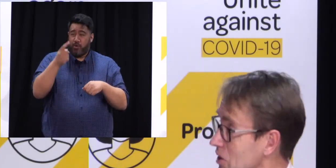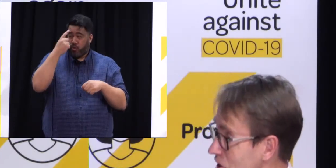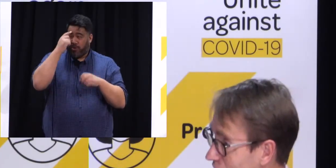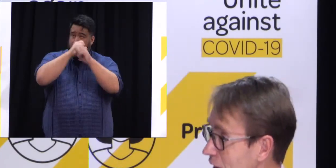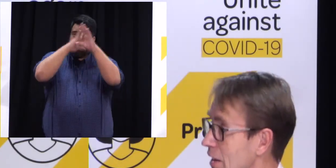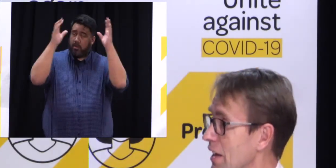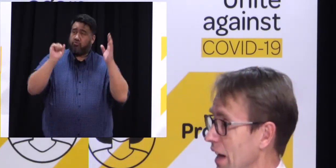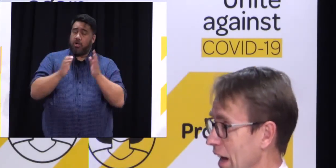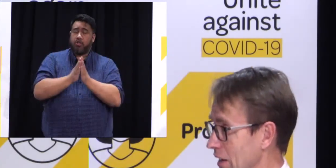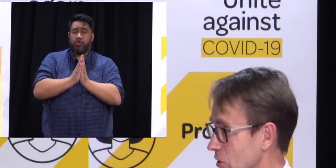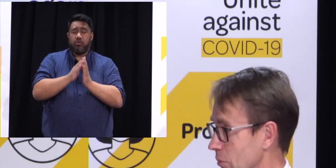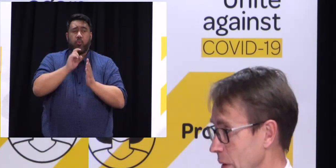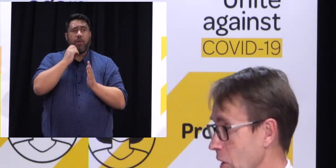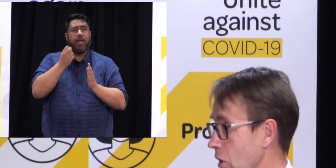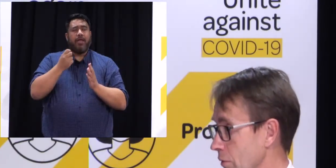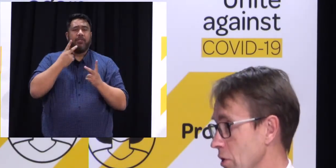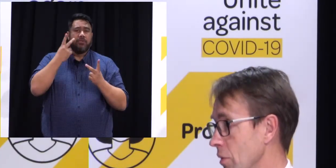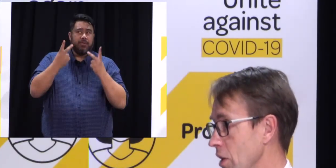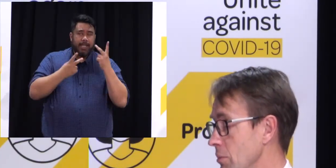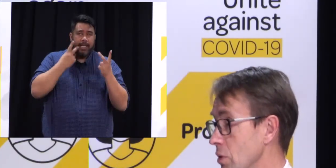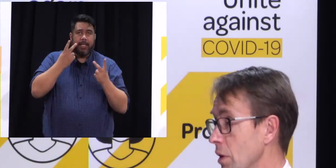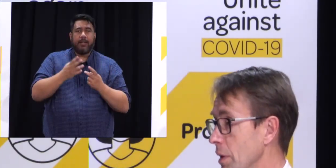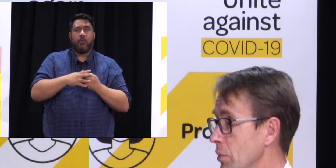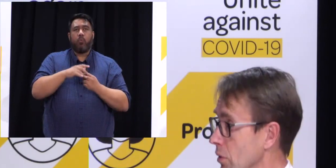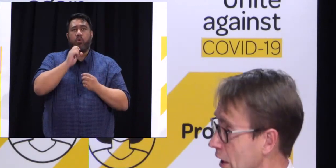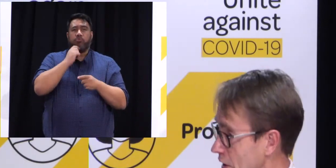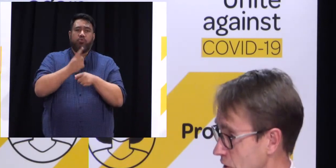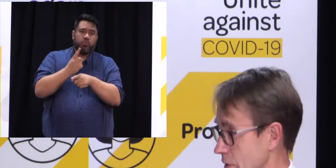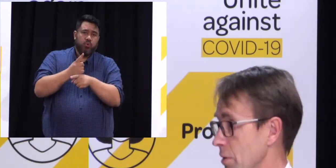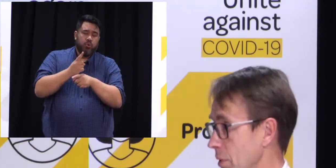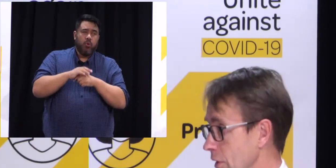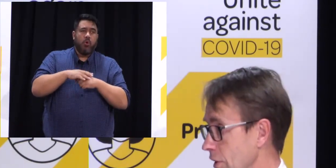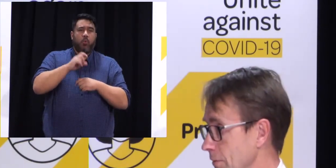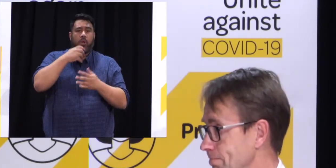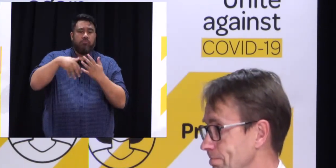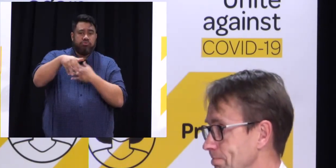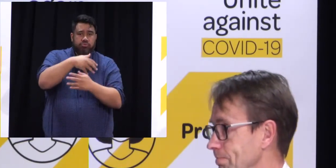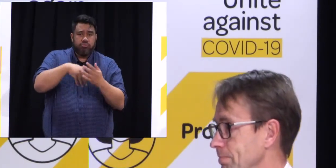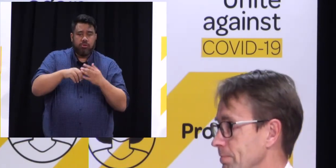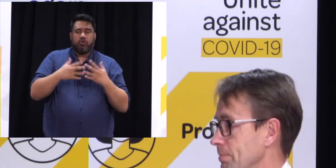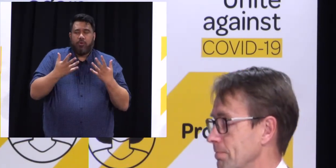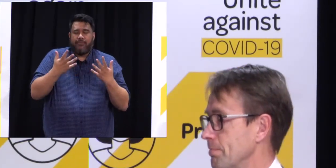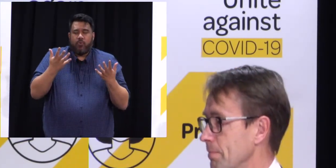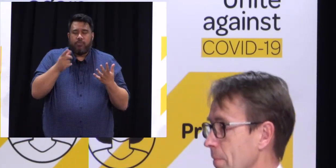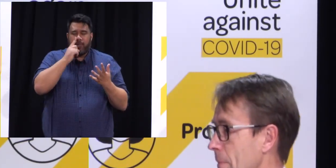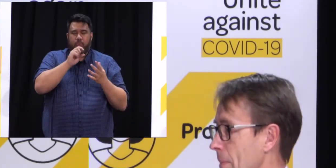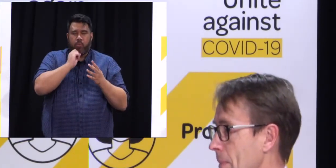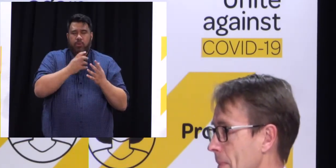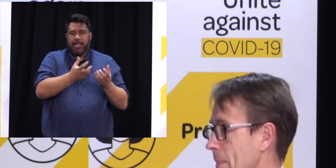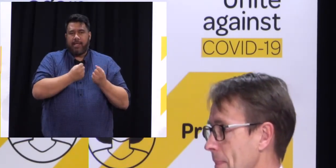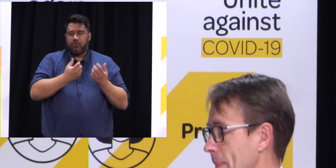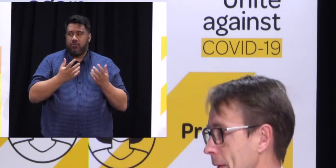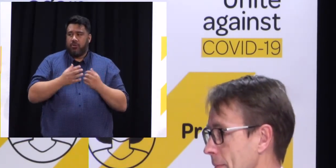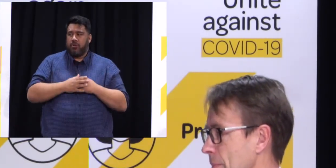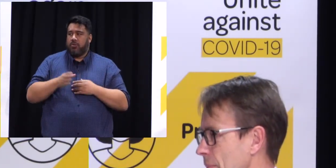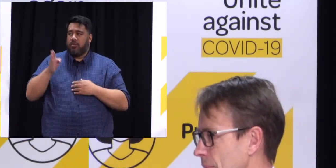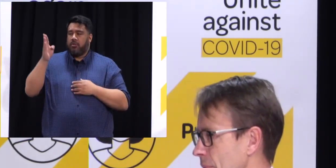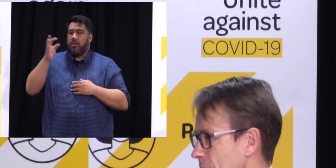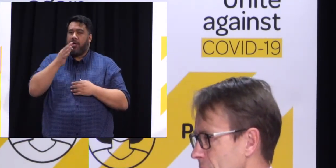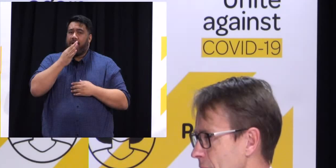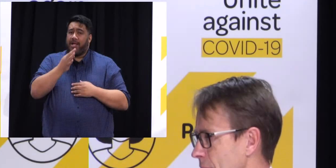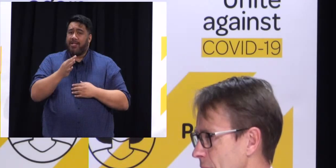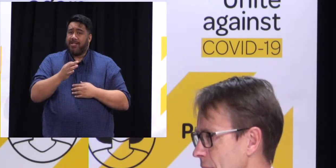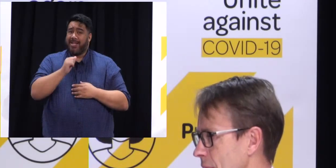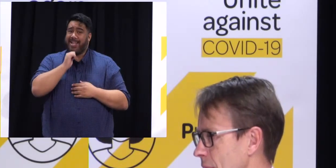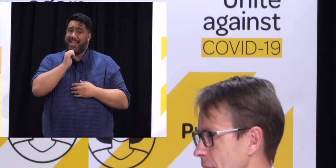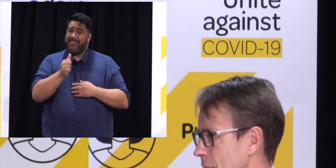with singing and probably a lot of interaction between people, it's not surprising. And if you do end up having part of the